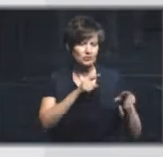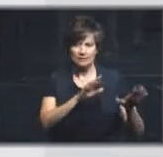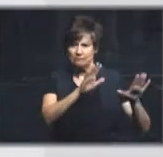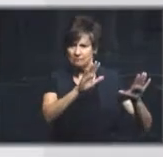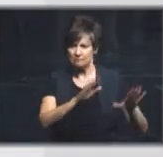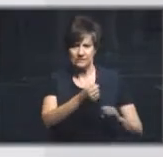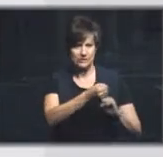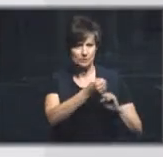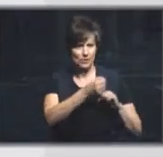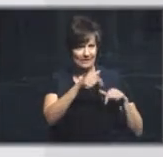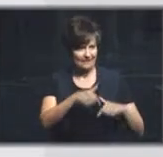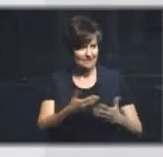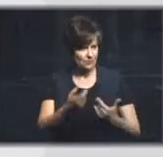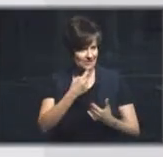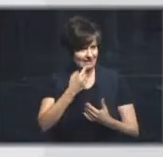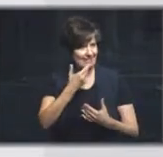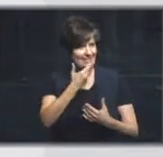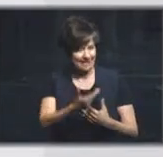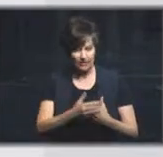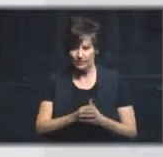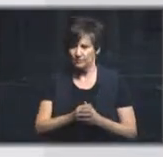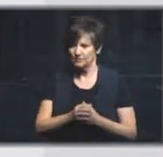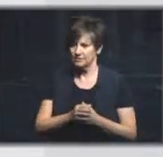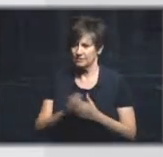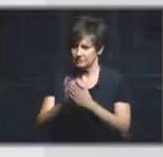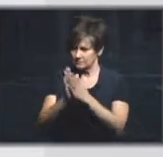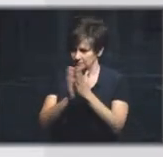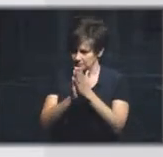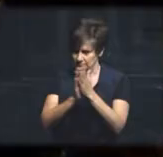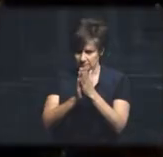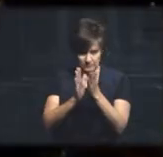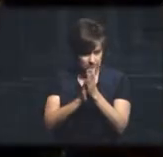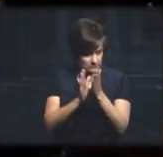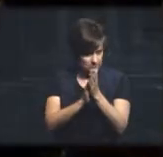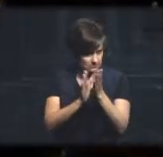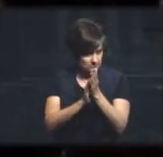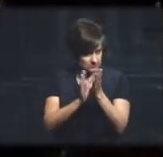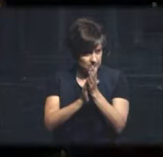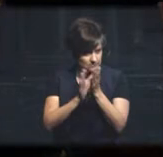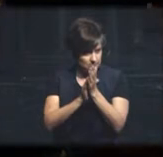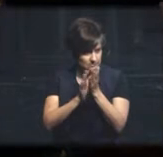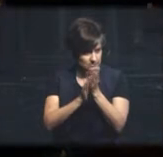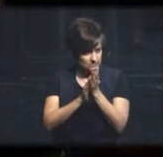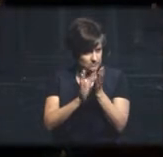this. I just want to say thank you. And so, yeah.